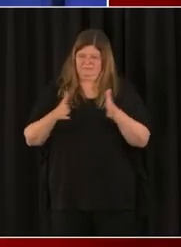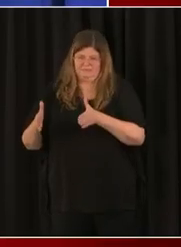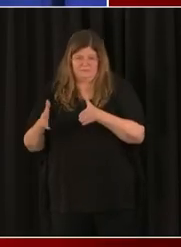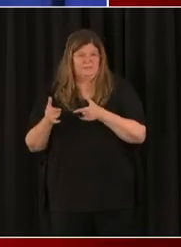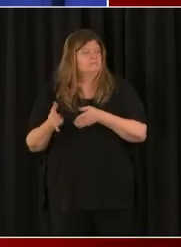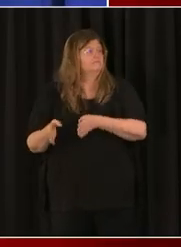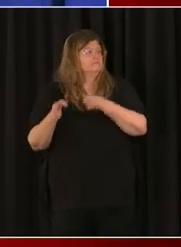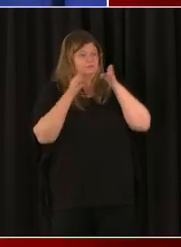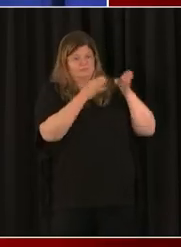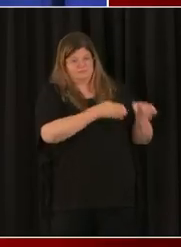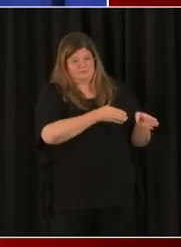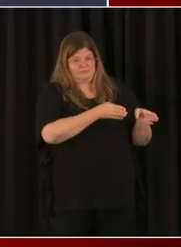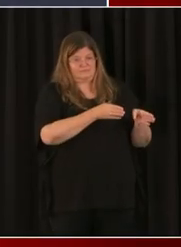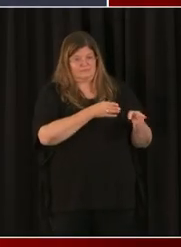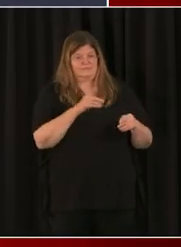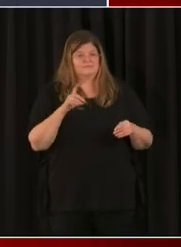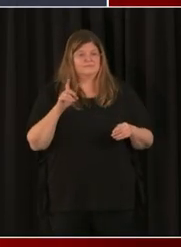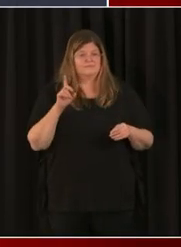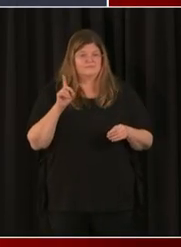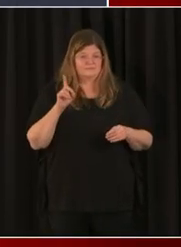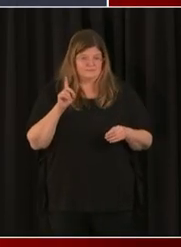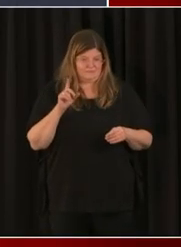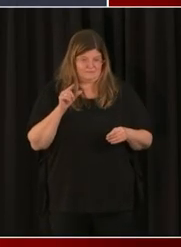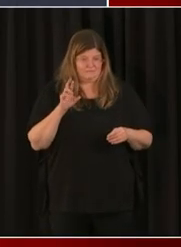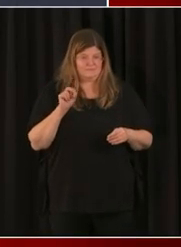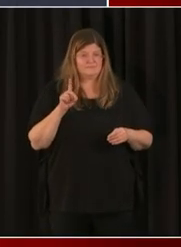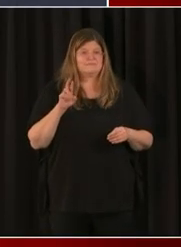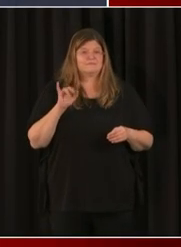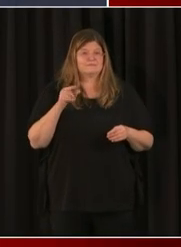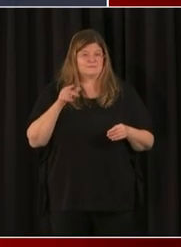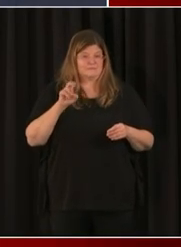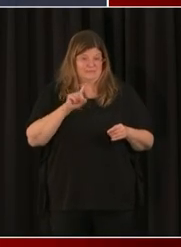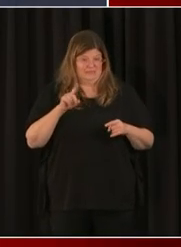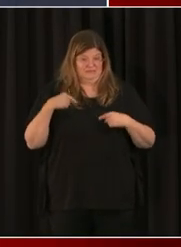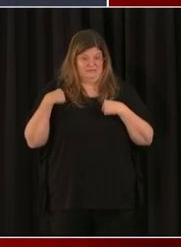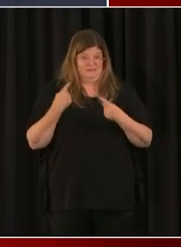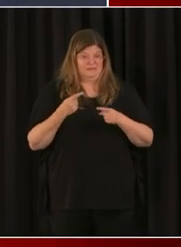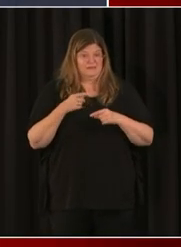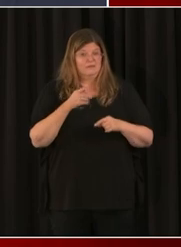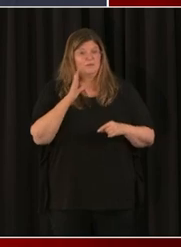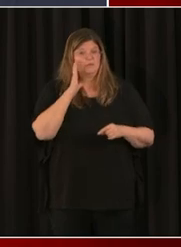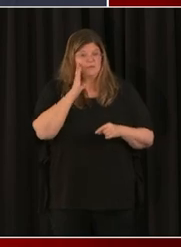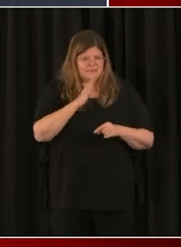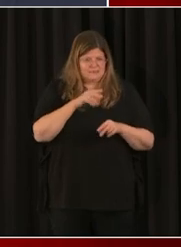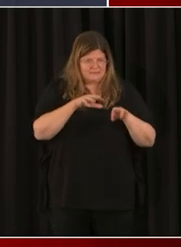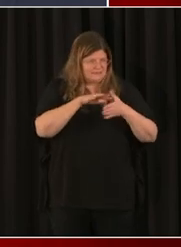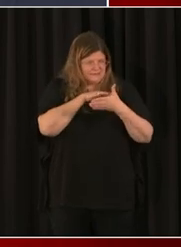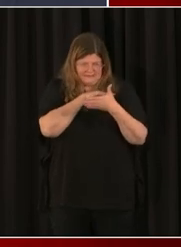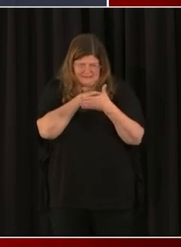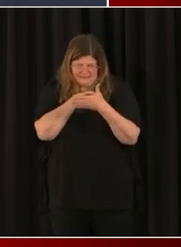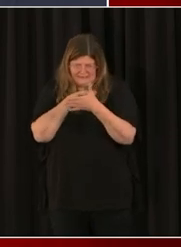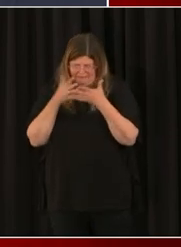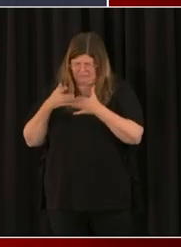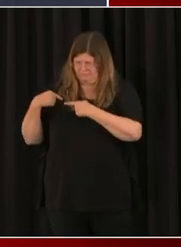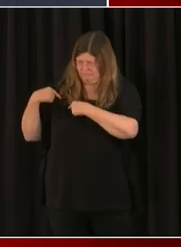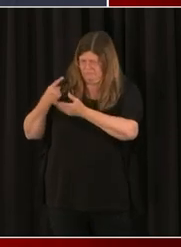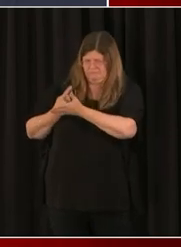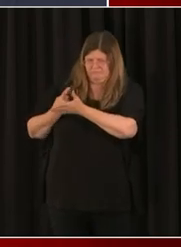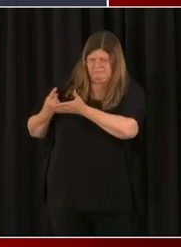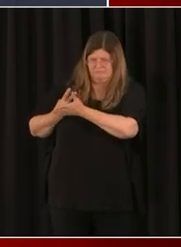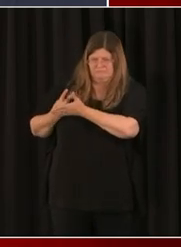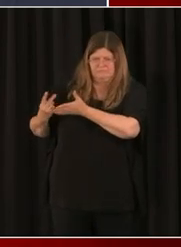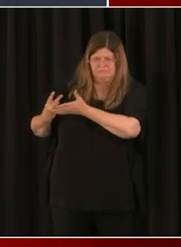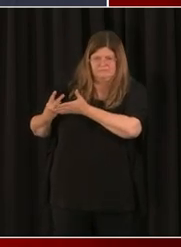Bowser. Over the last week or so, we have been, as a district government under the